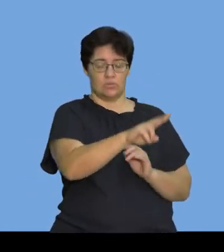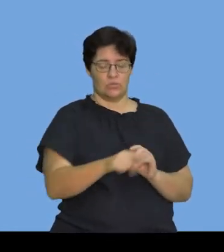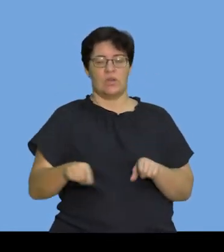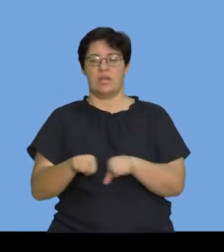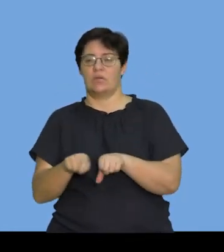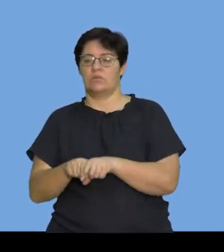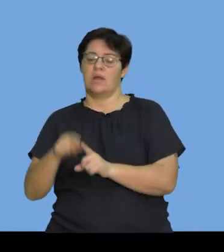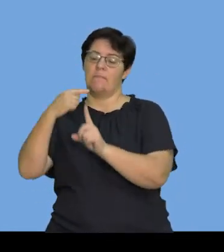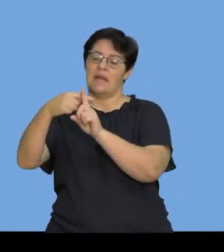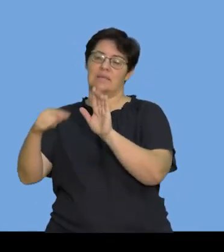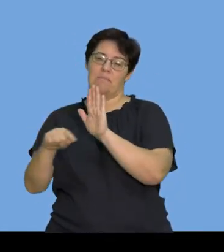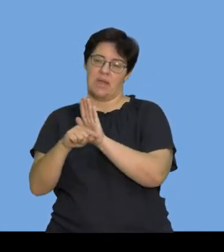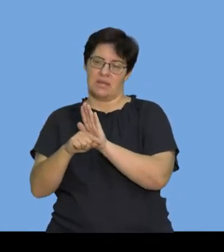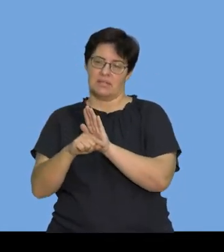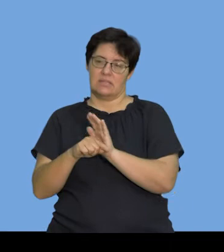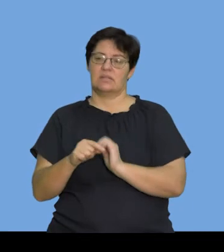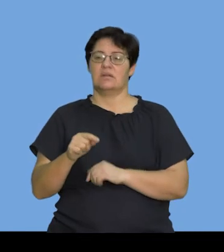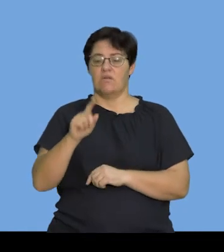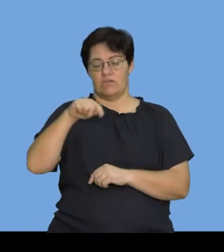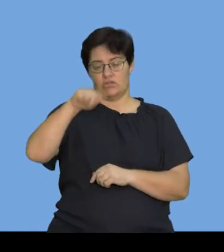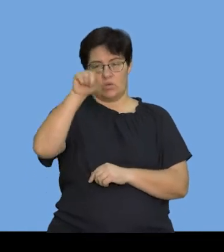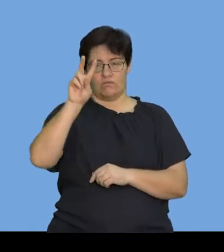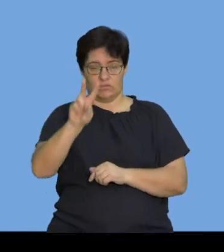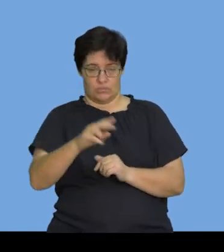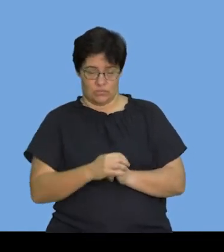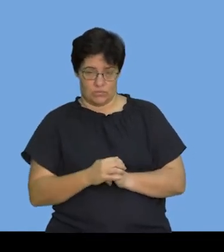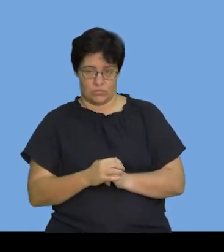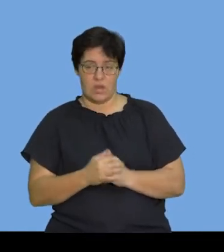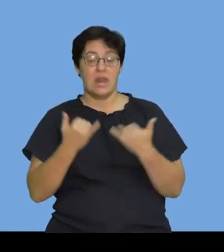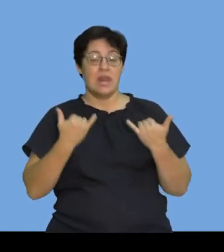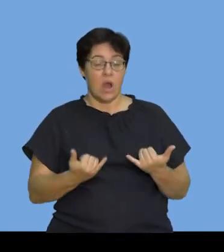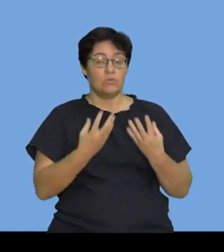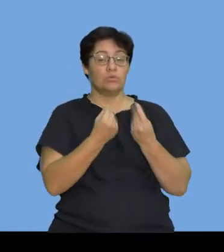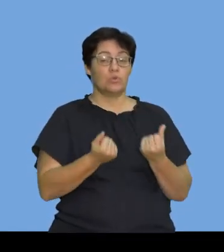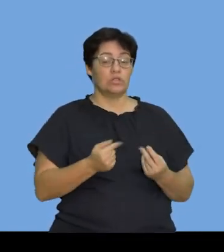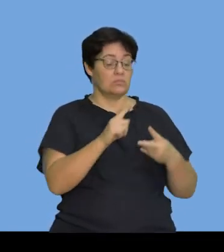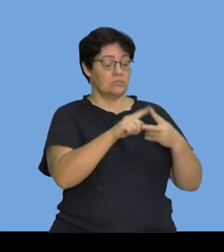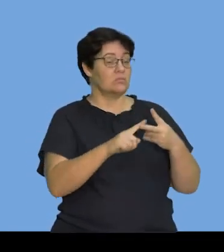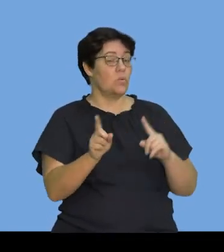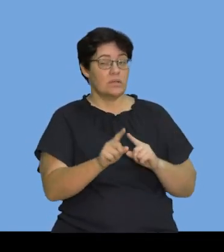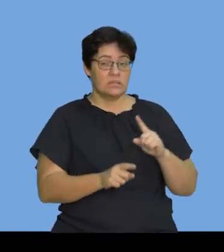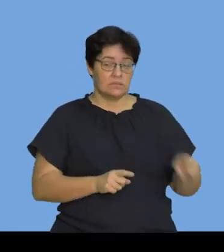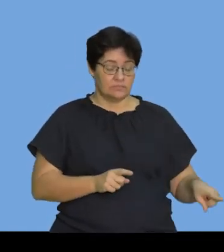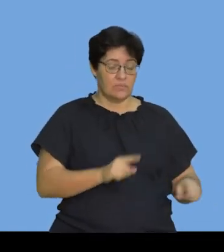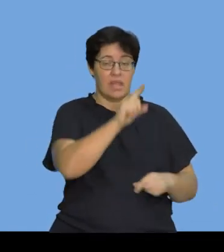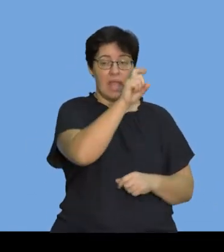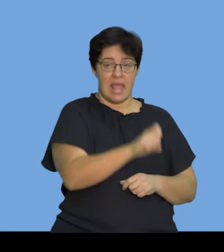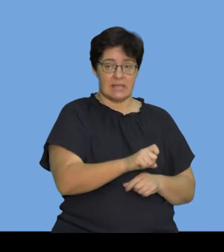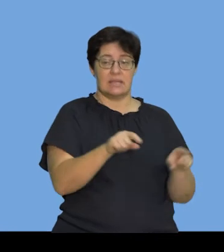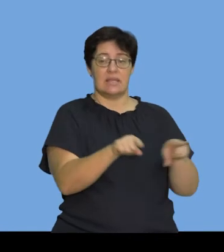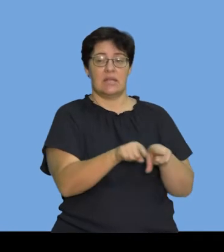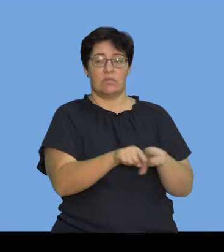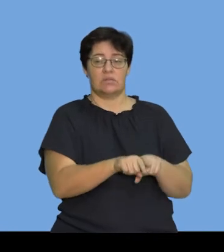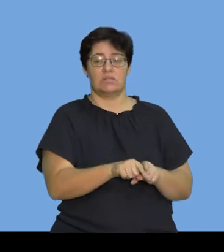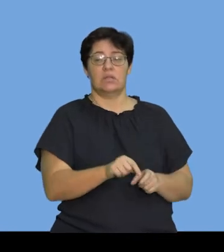or minus the square root of 2. Then my solutions will then be x is equals to